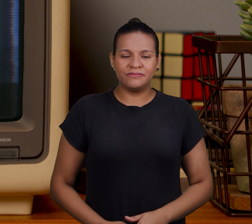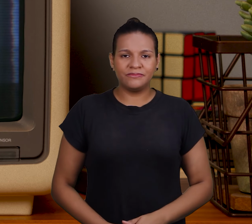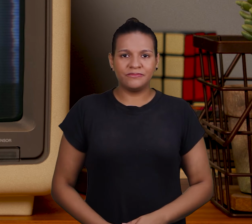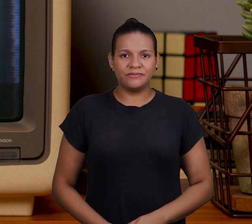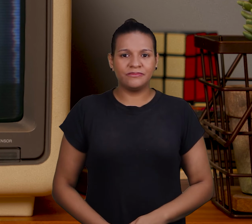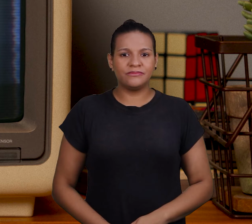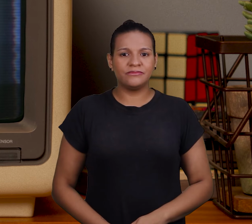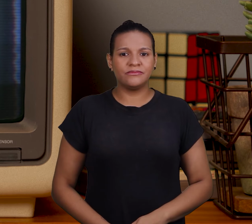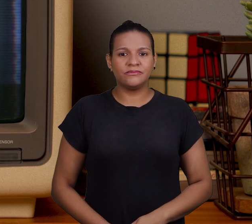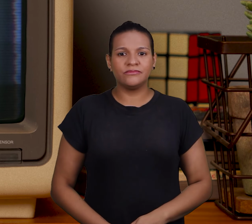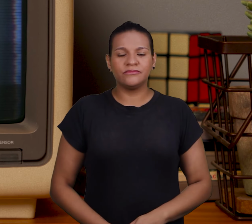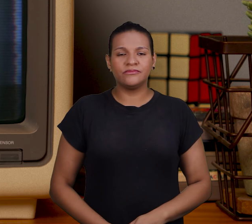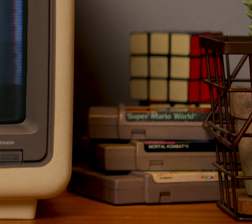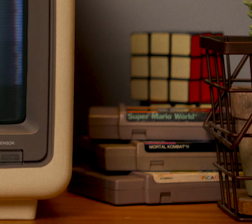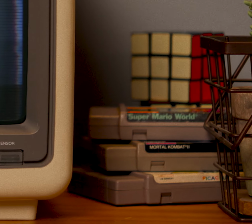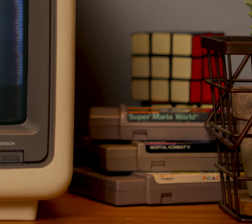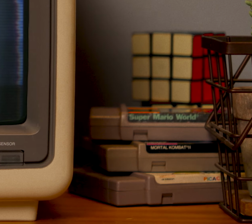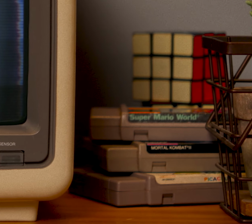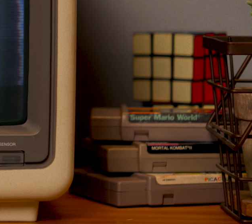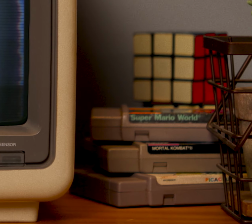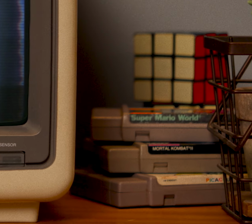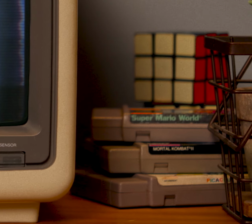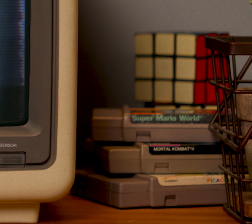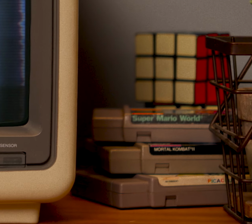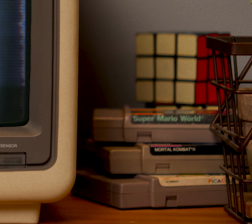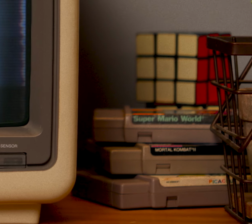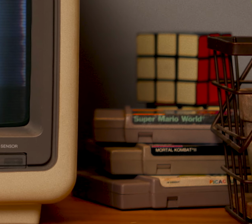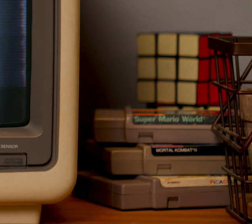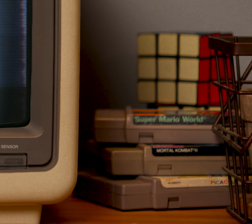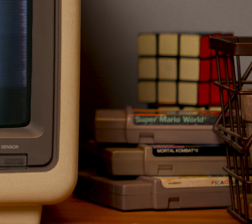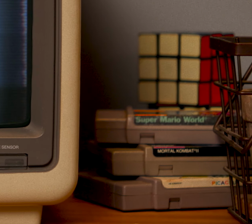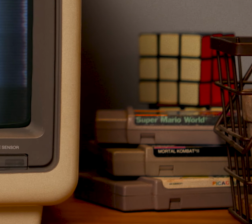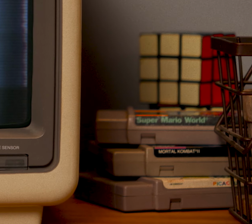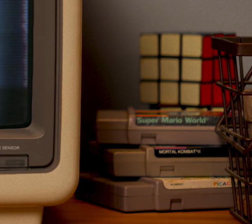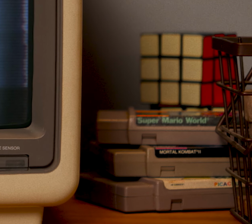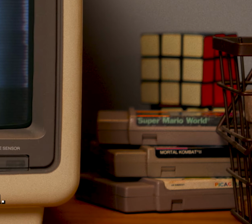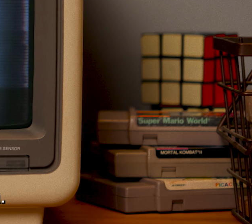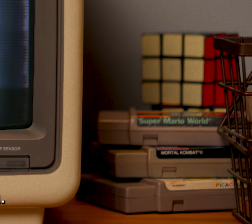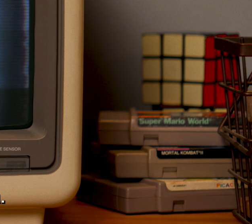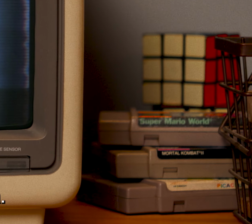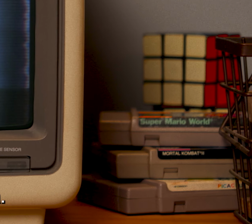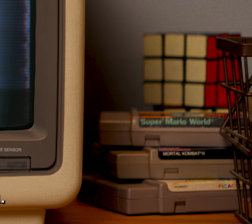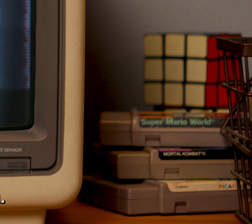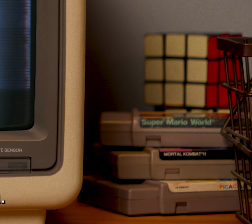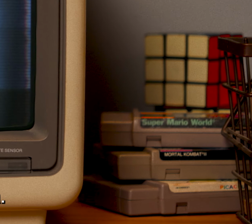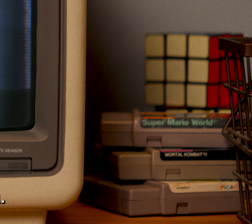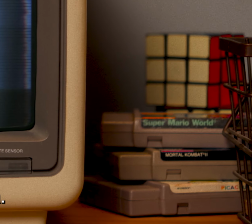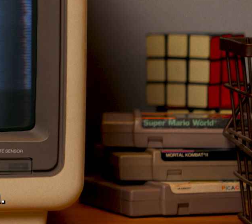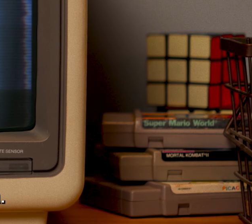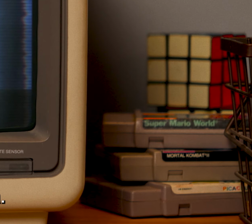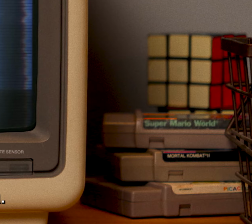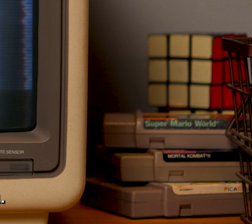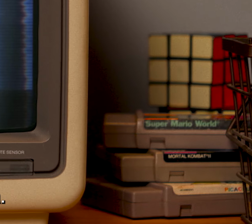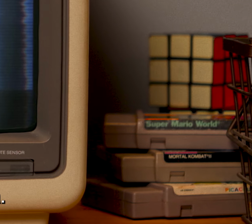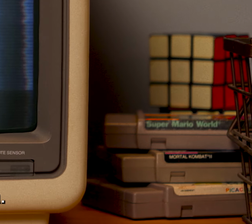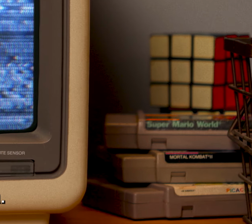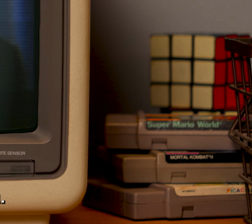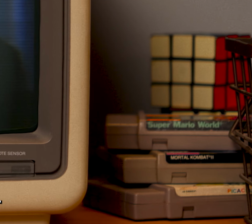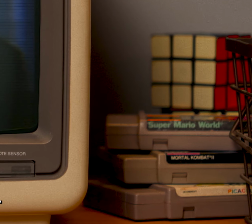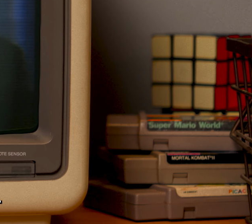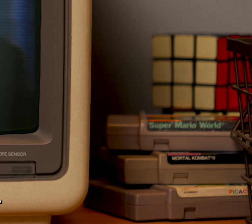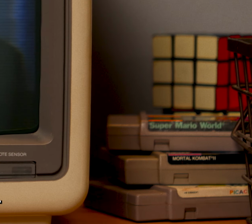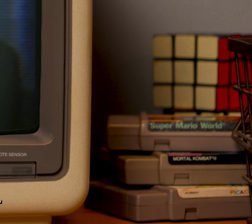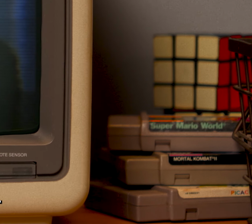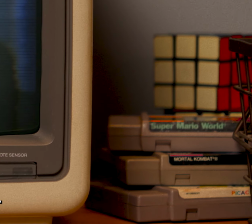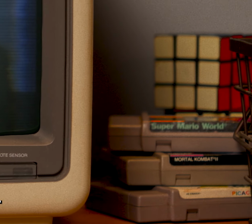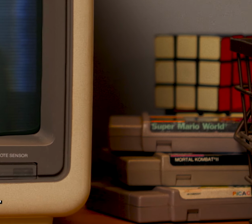good. And if America ever ceases to be good, America will cease to be great.